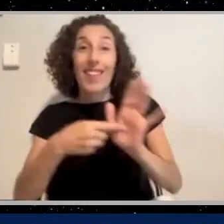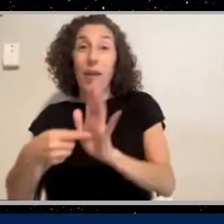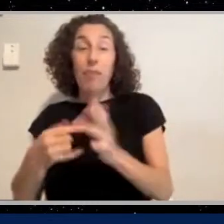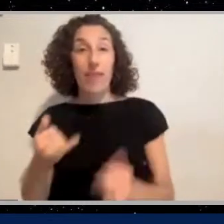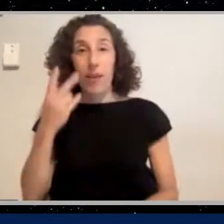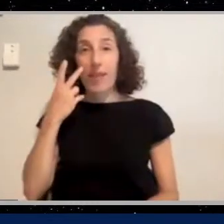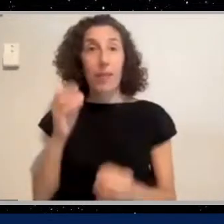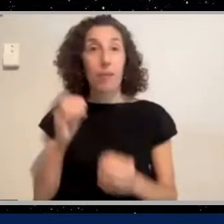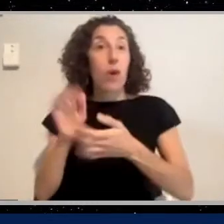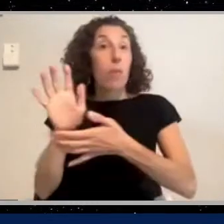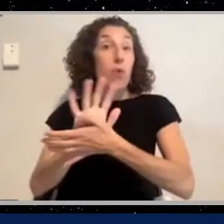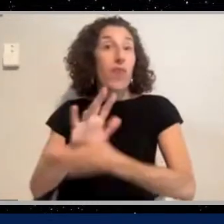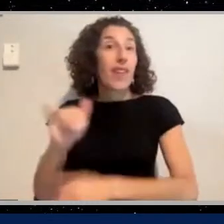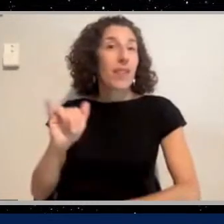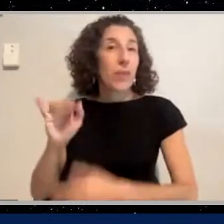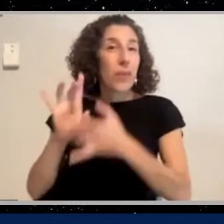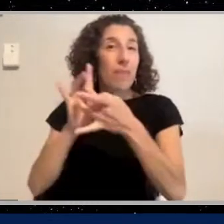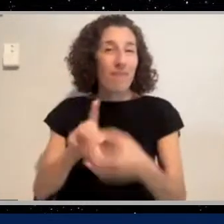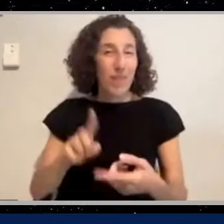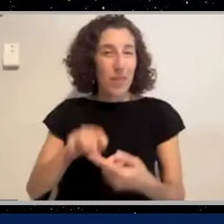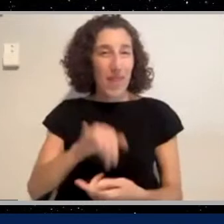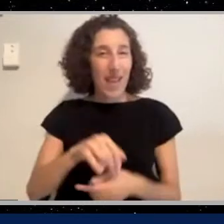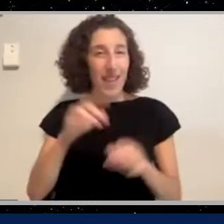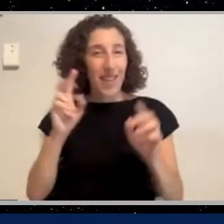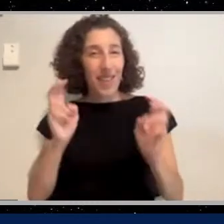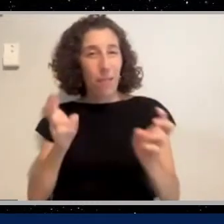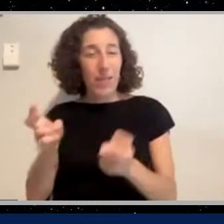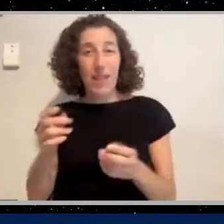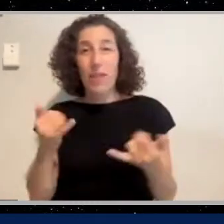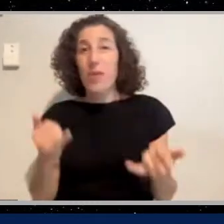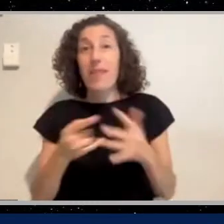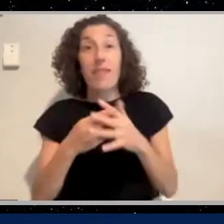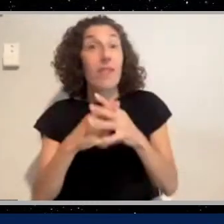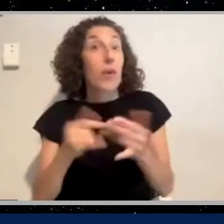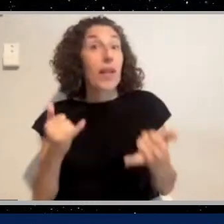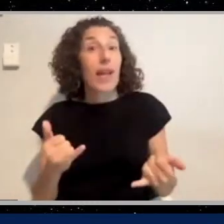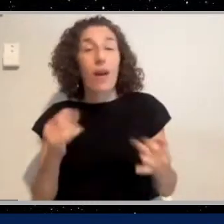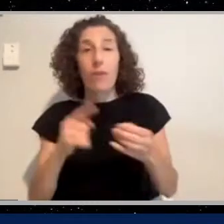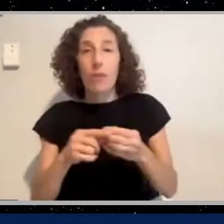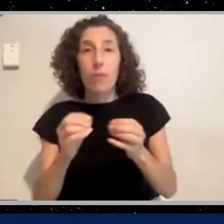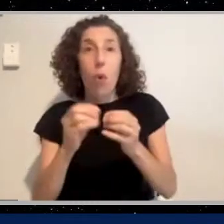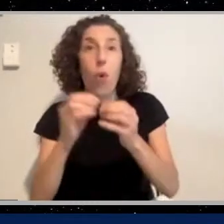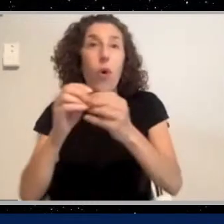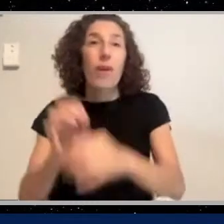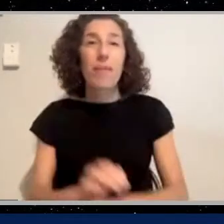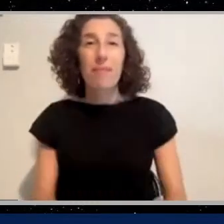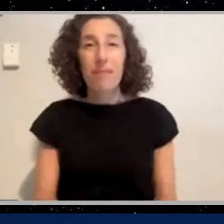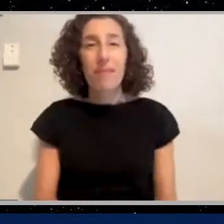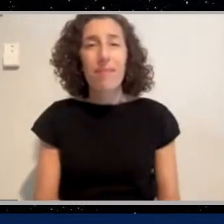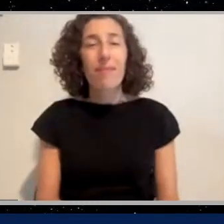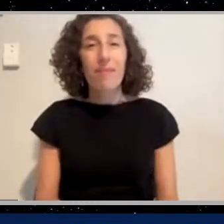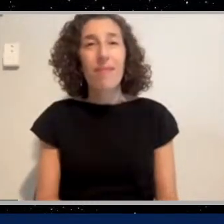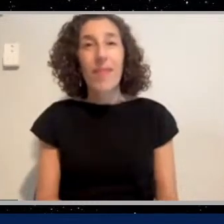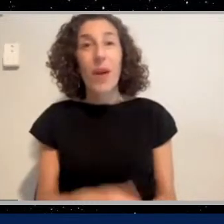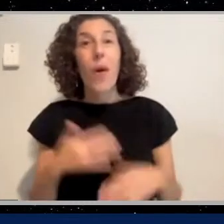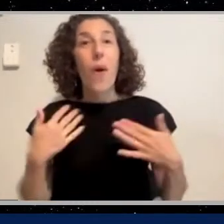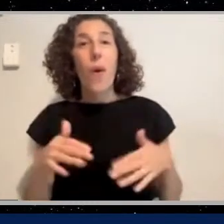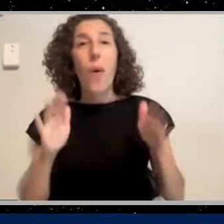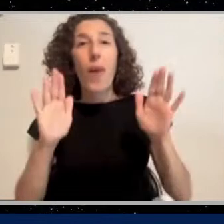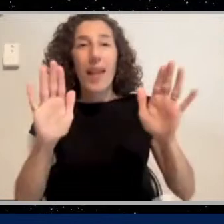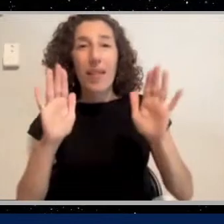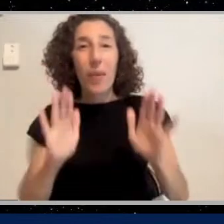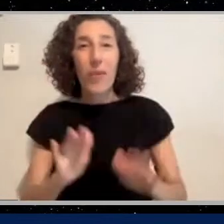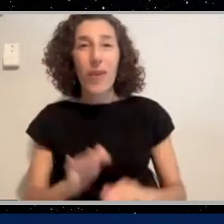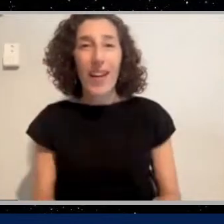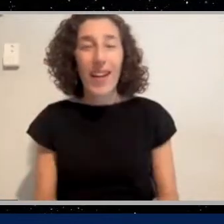So that's cool. yeah, we're kind of the tip of the spear with that. So that's incredible. I'm so glad that